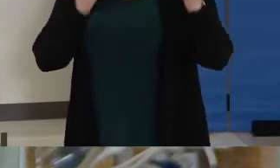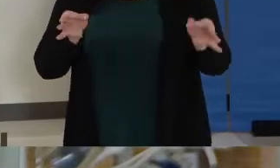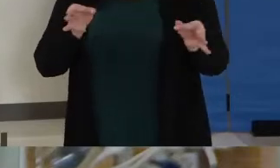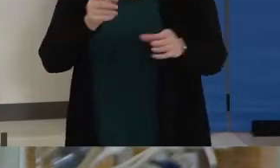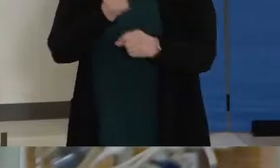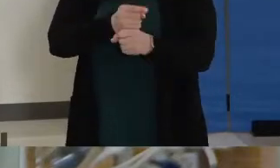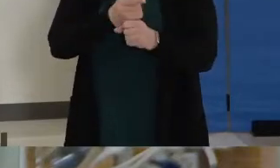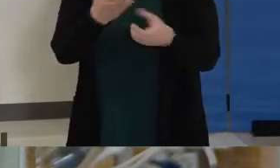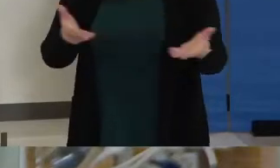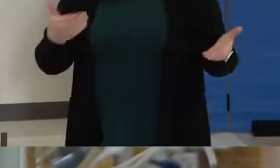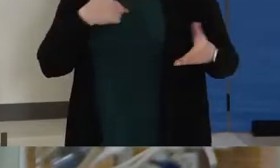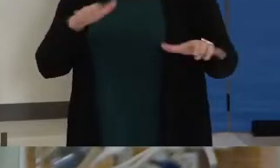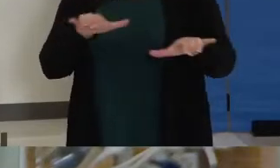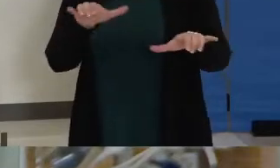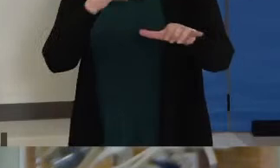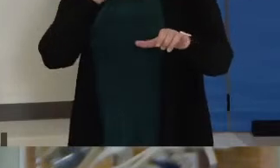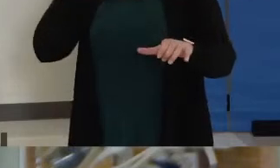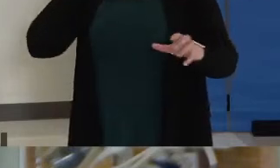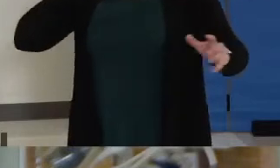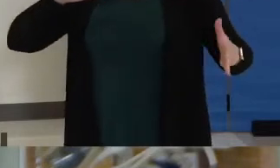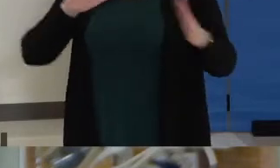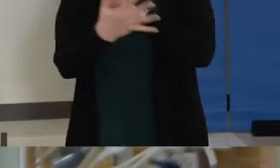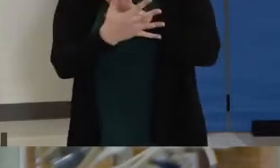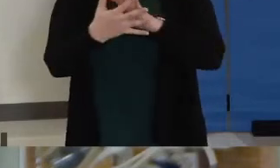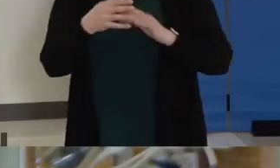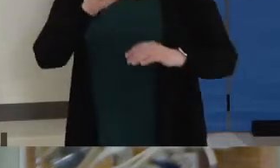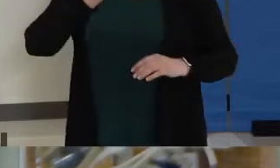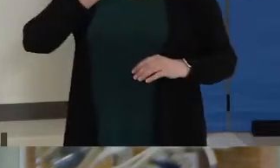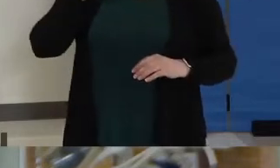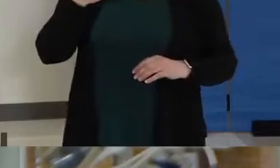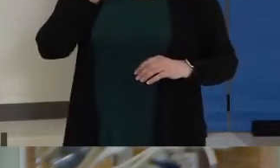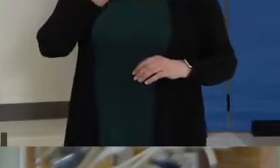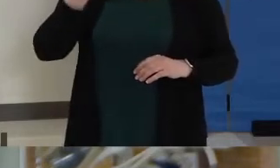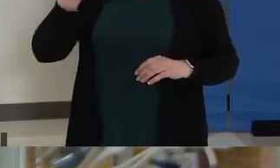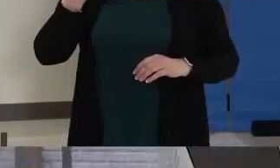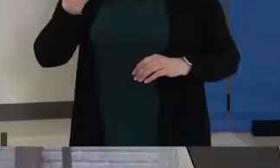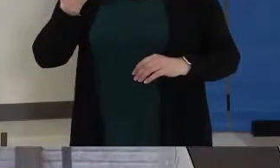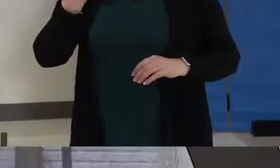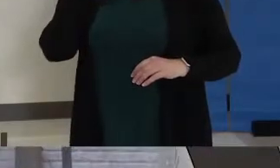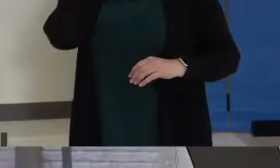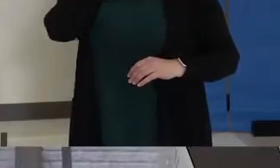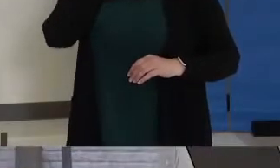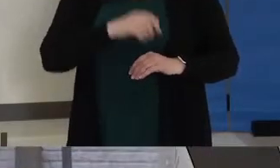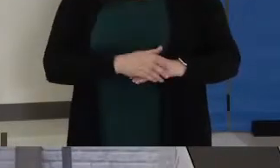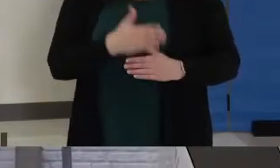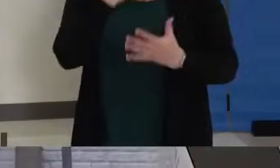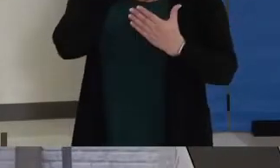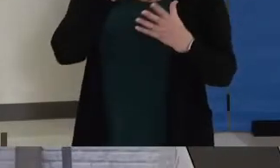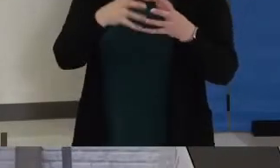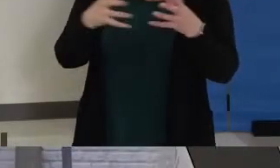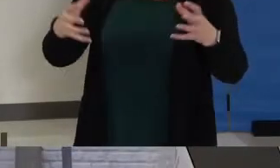do. Modernize the Mental Health Services Act. Thank you so much, everybody.